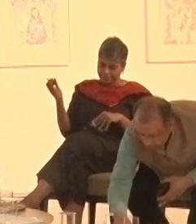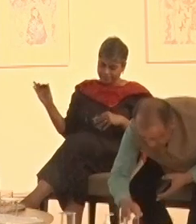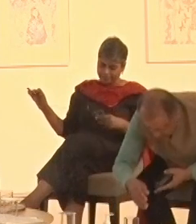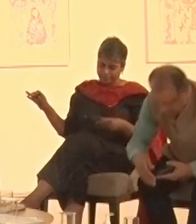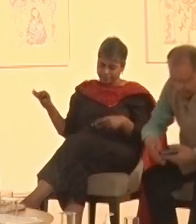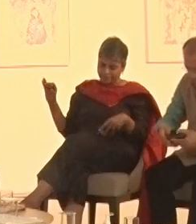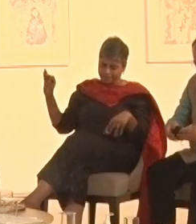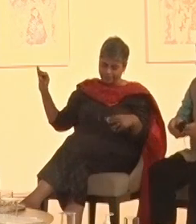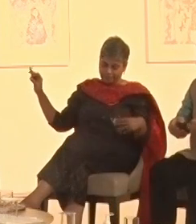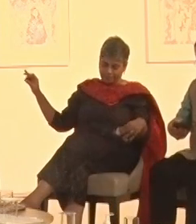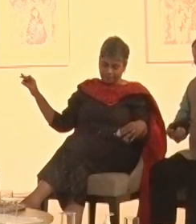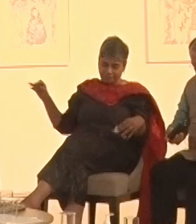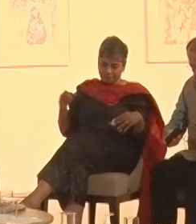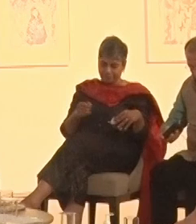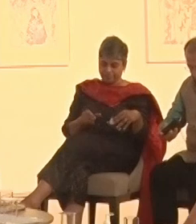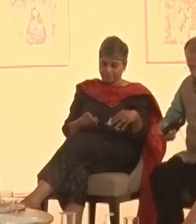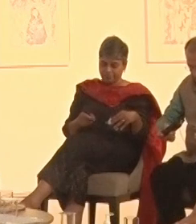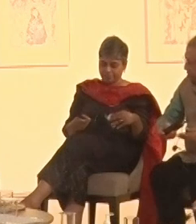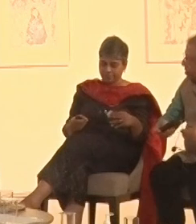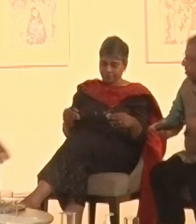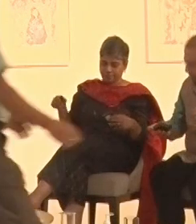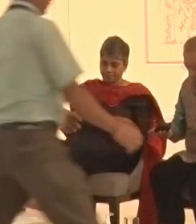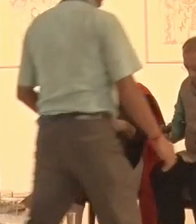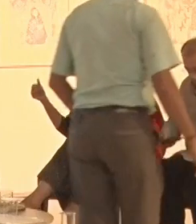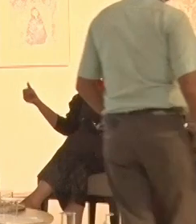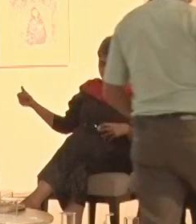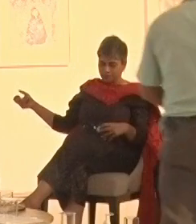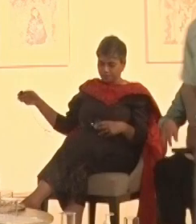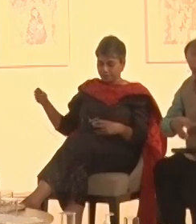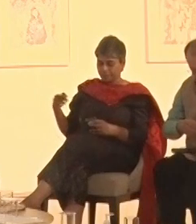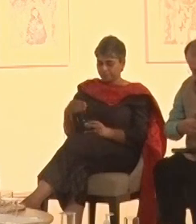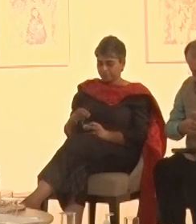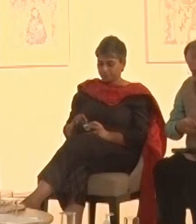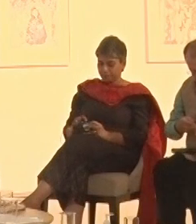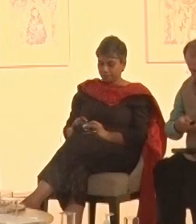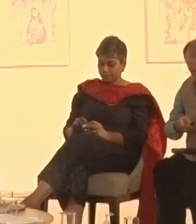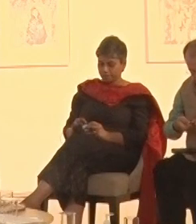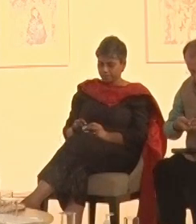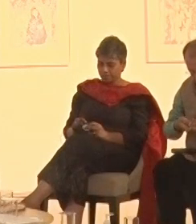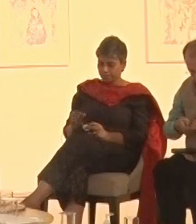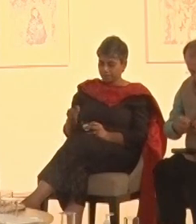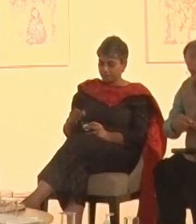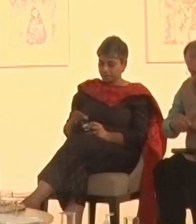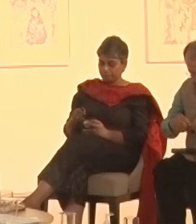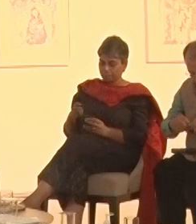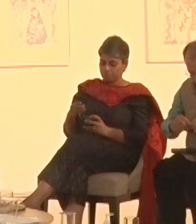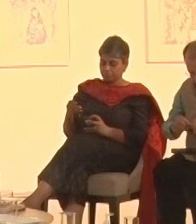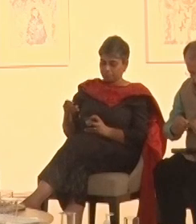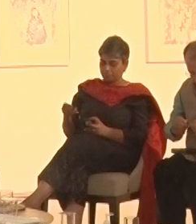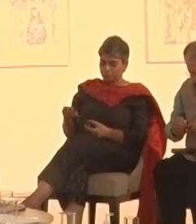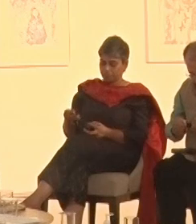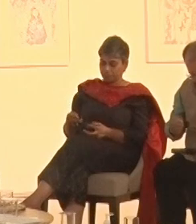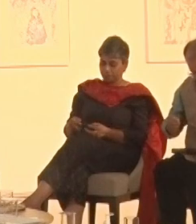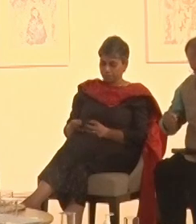from all of the presentations, I'm hearing 2-3 things. Right? One is that the idea of the nation state and the idea